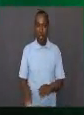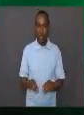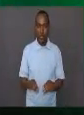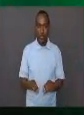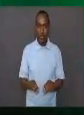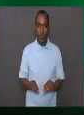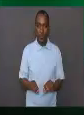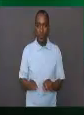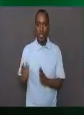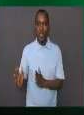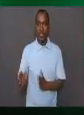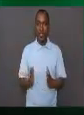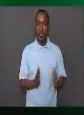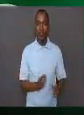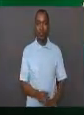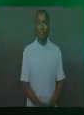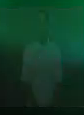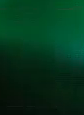Students, let's get ready.